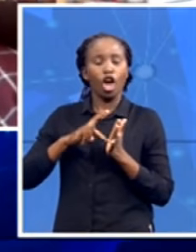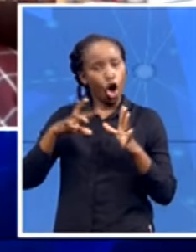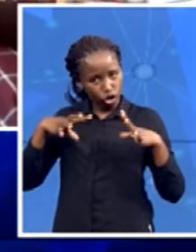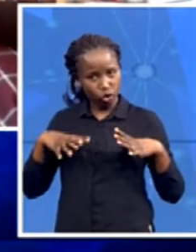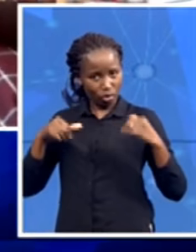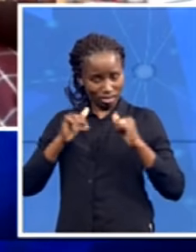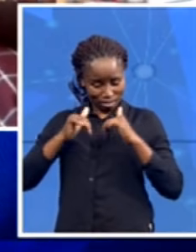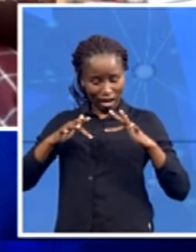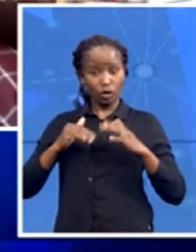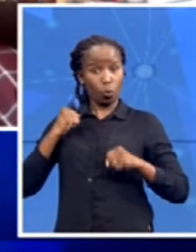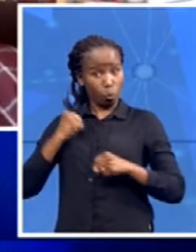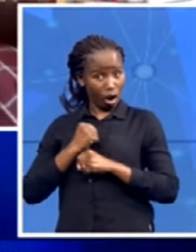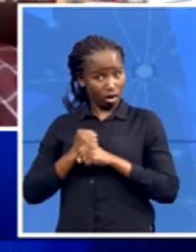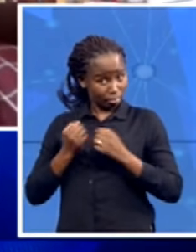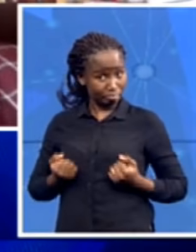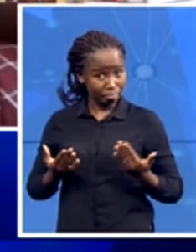need?